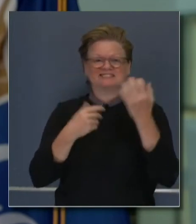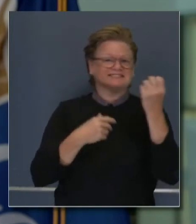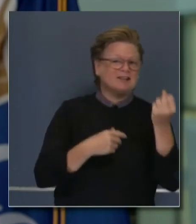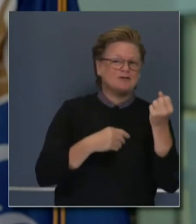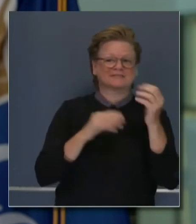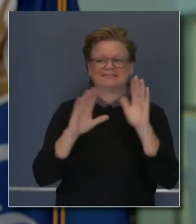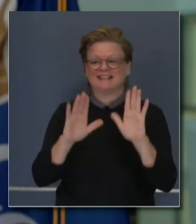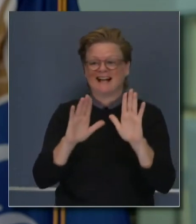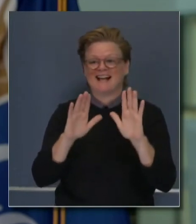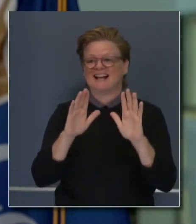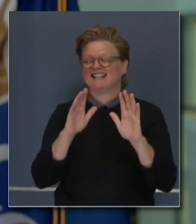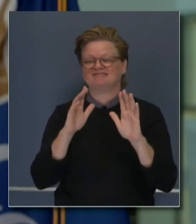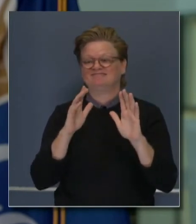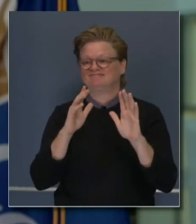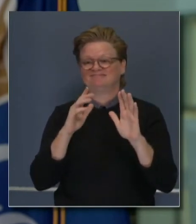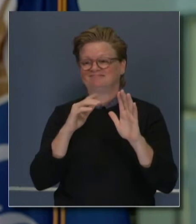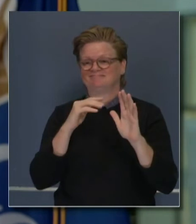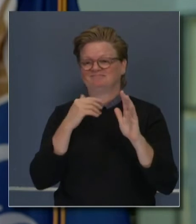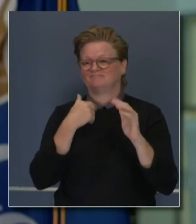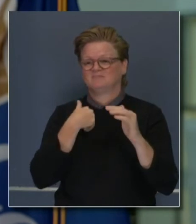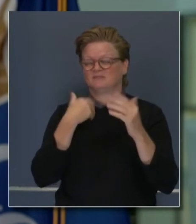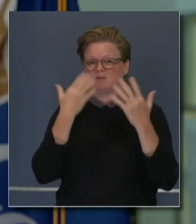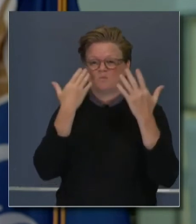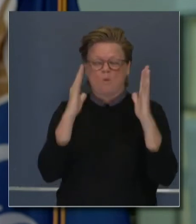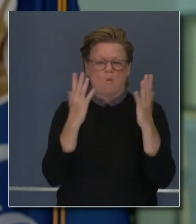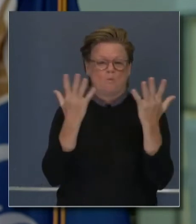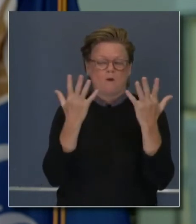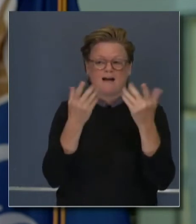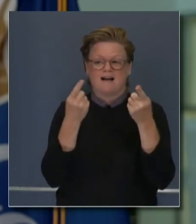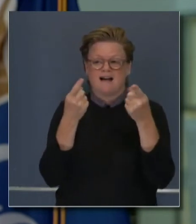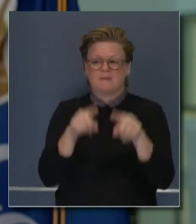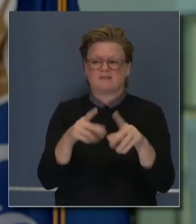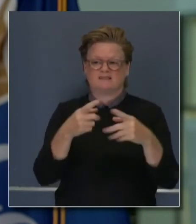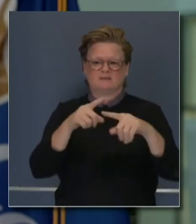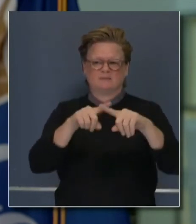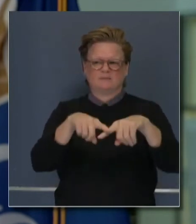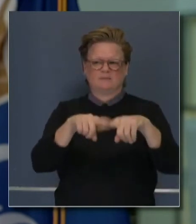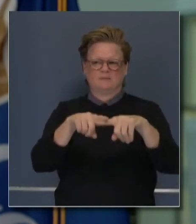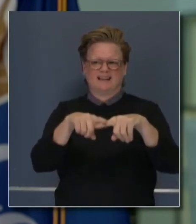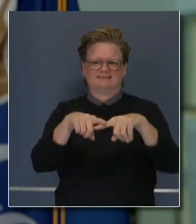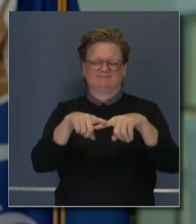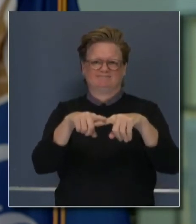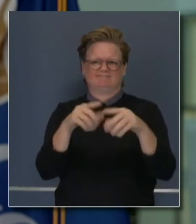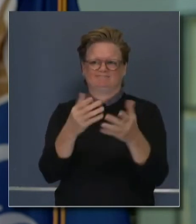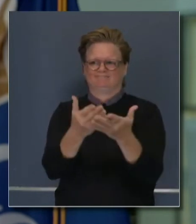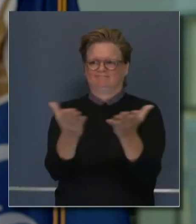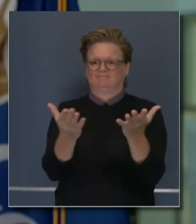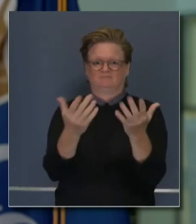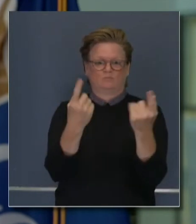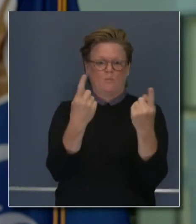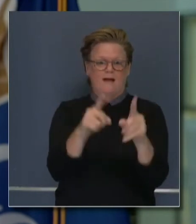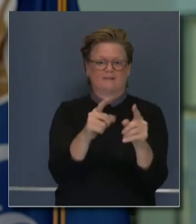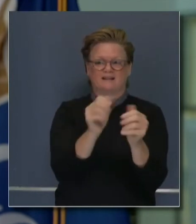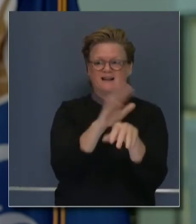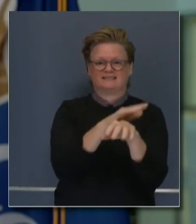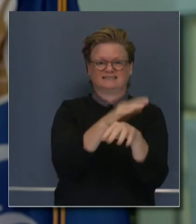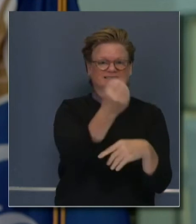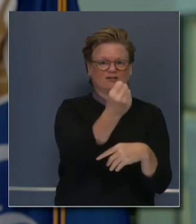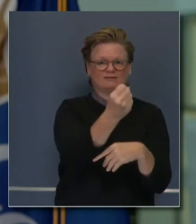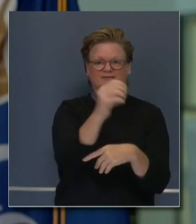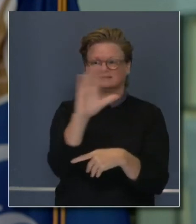So specifically what happens over the next 3 days, or at least 2 days of collected data will make